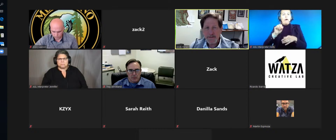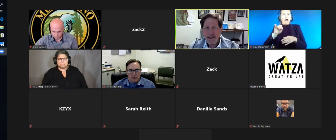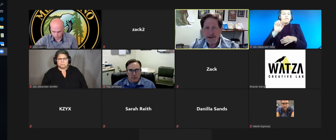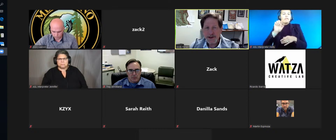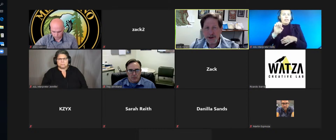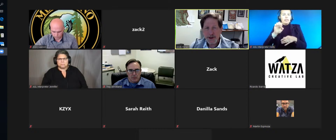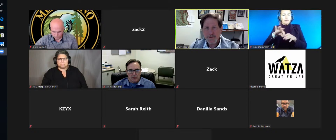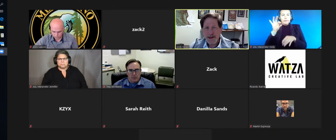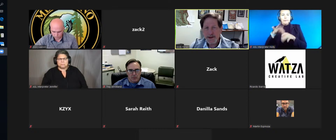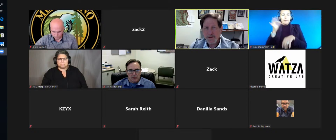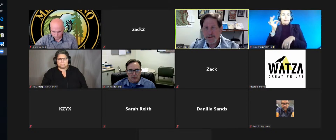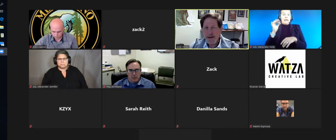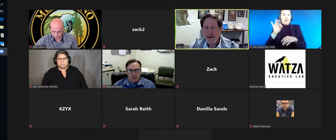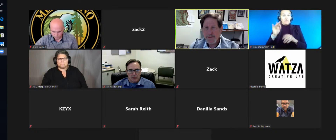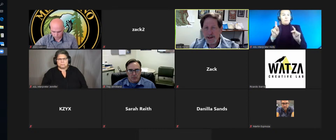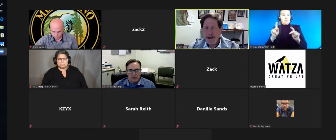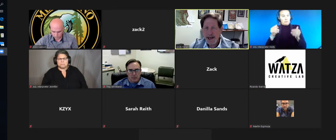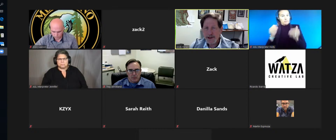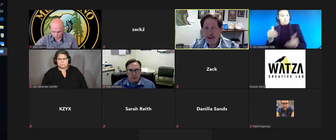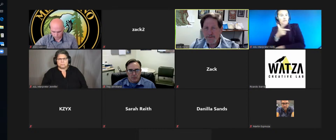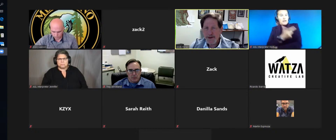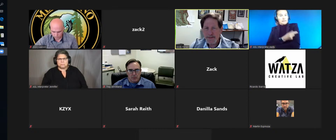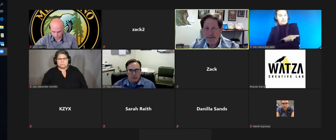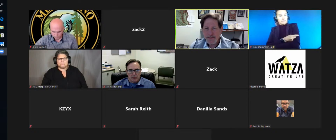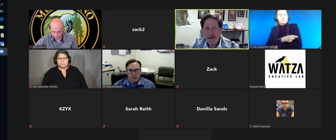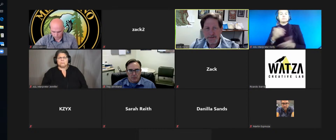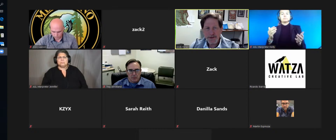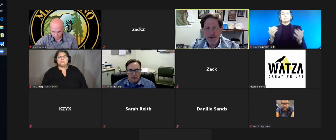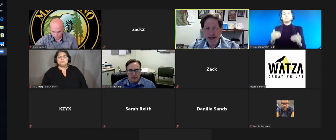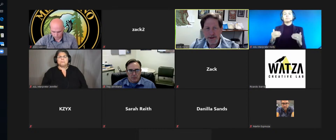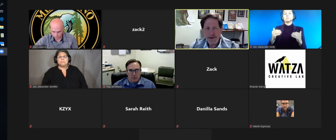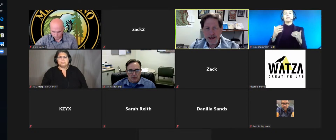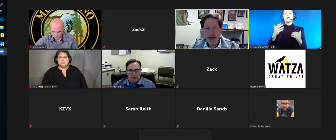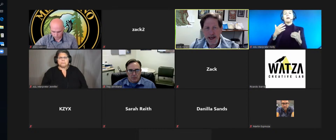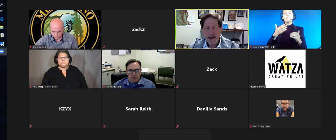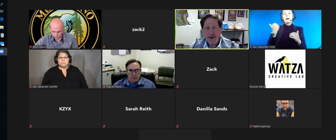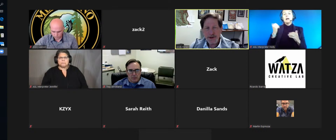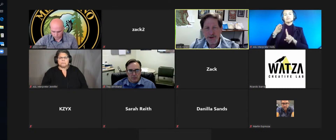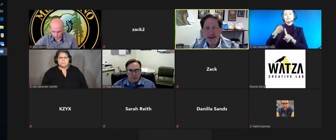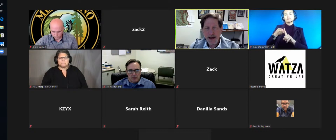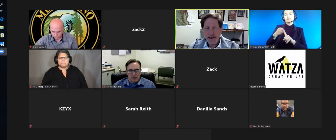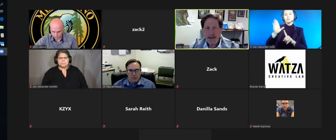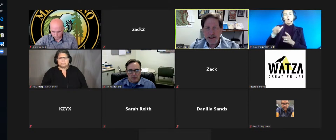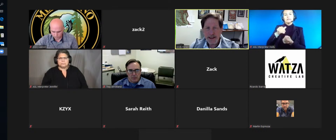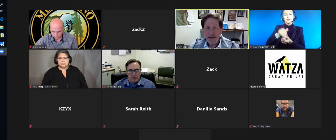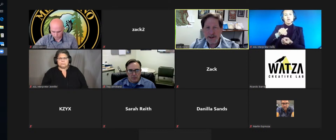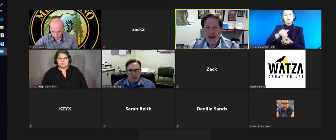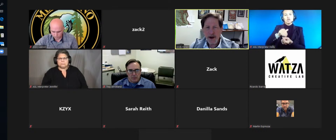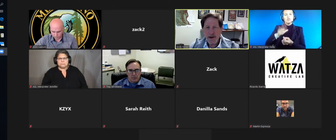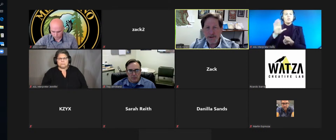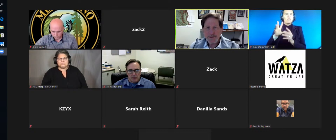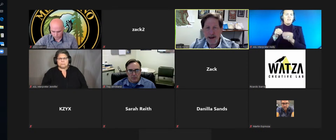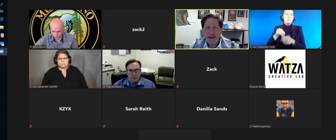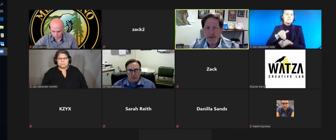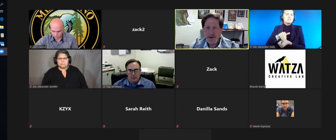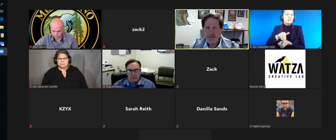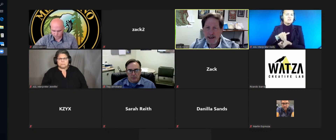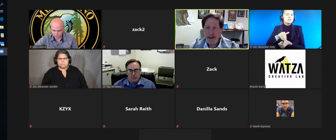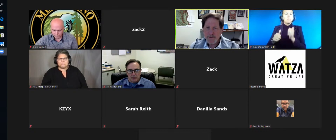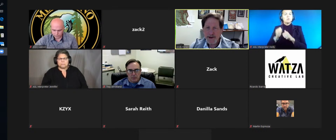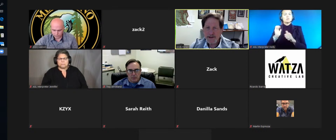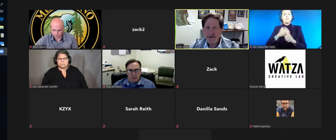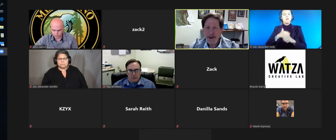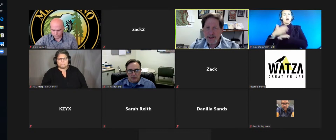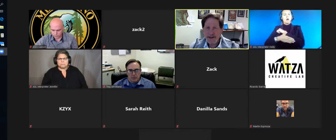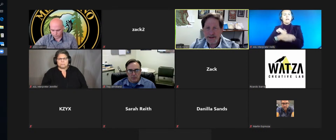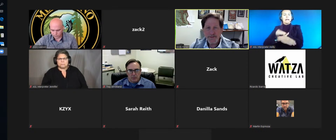Adolescents are best served by their primary pediatric and family medicine providers, and most of our county clinics are responding with making